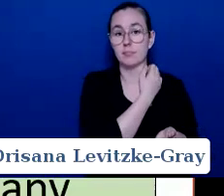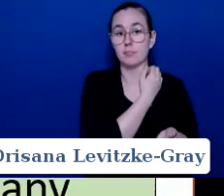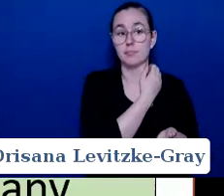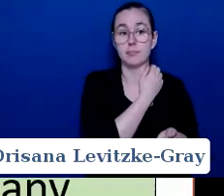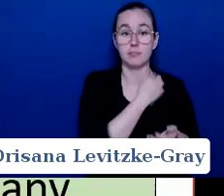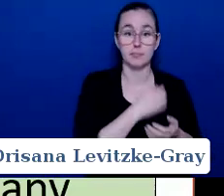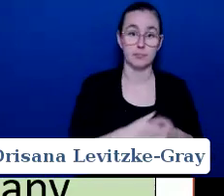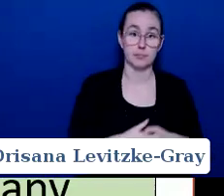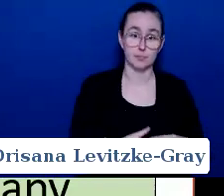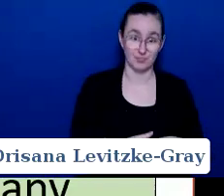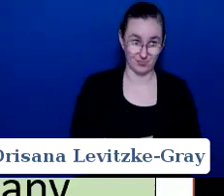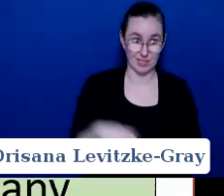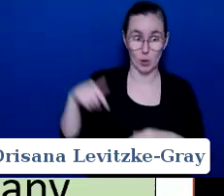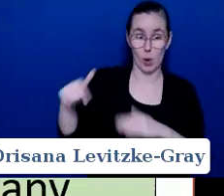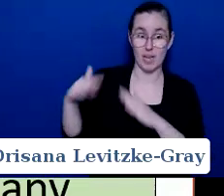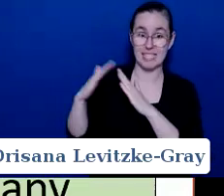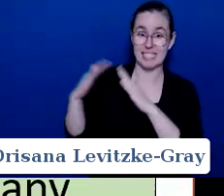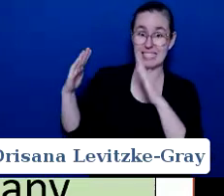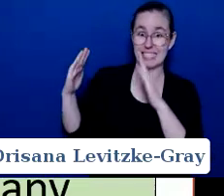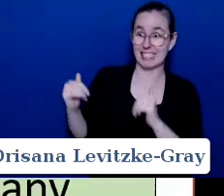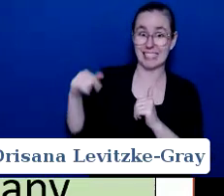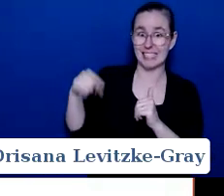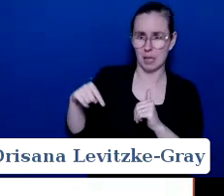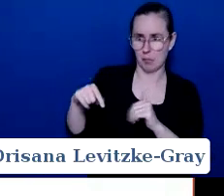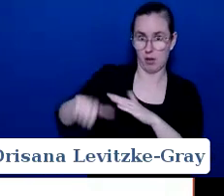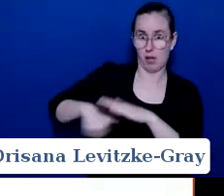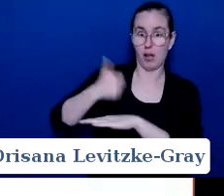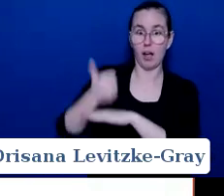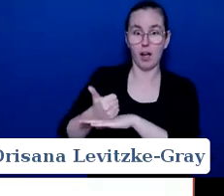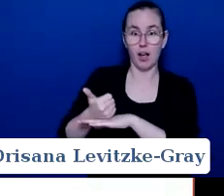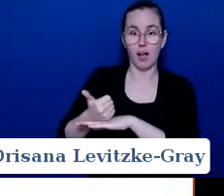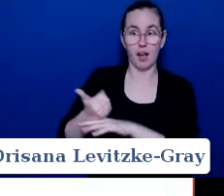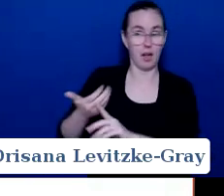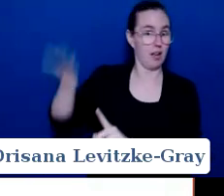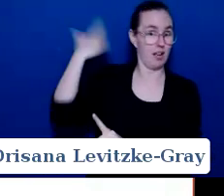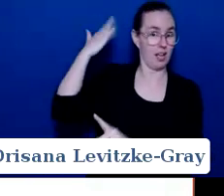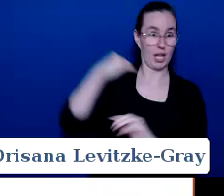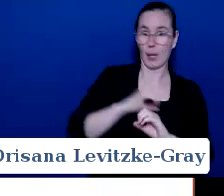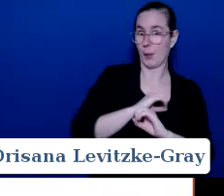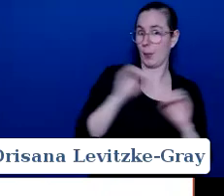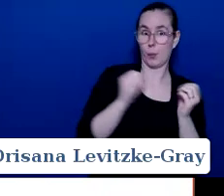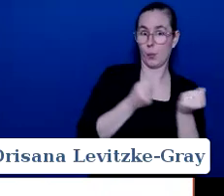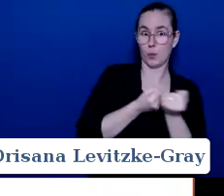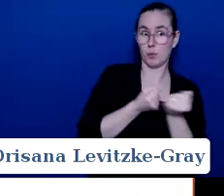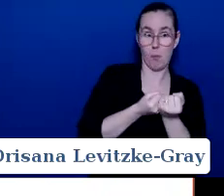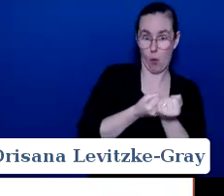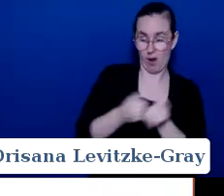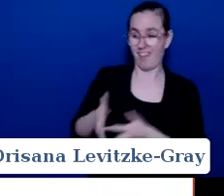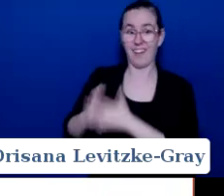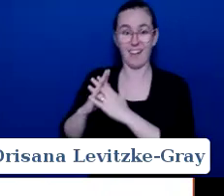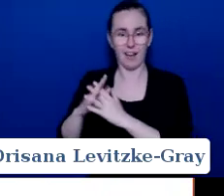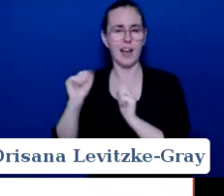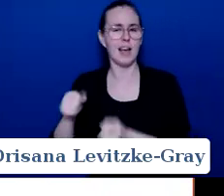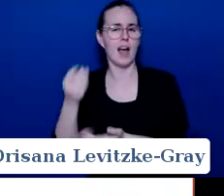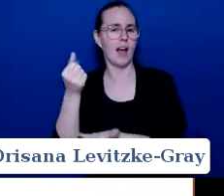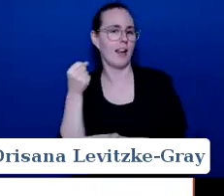for a first disability benefit before nothing existing before. Another element is that disability